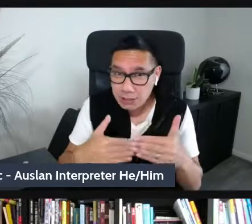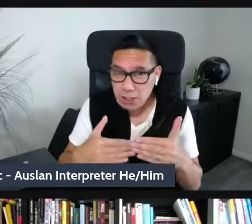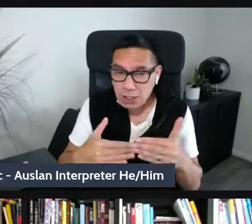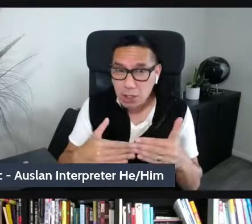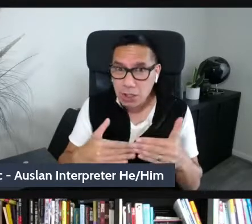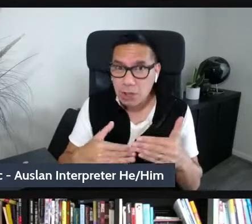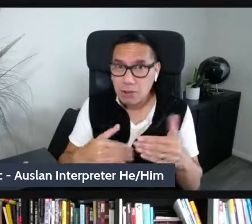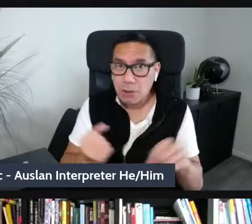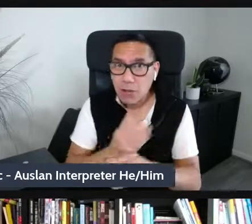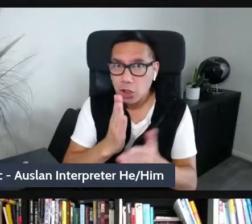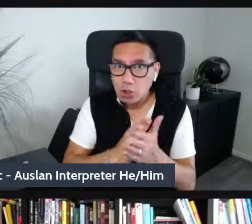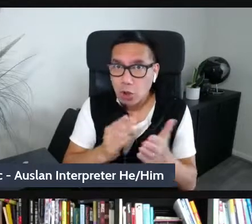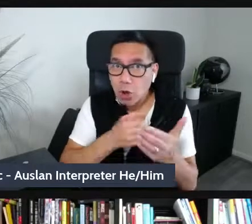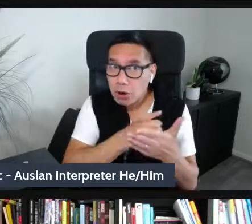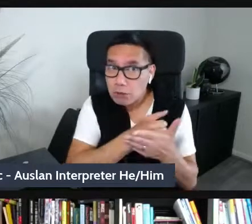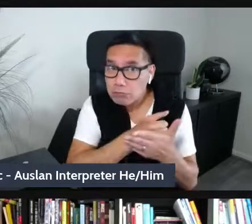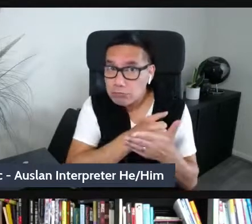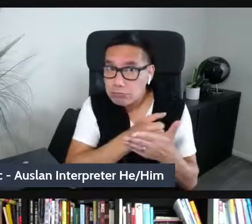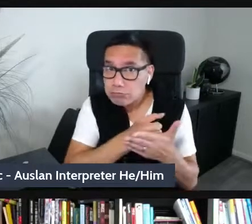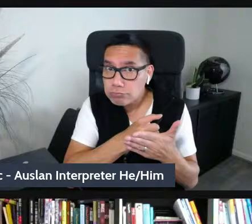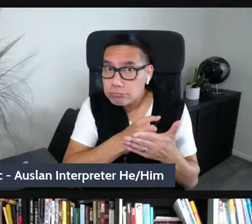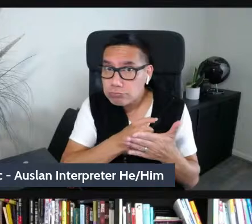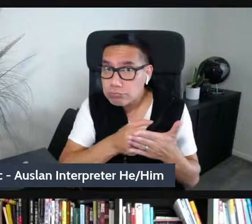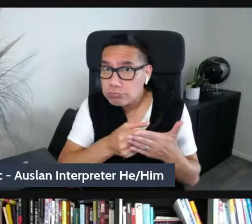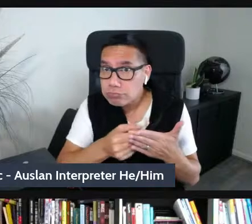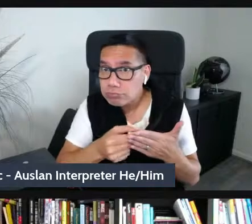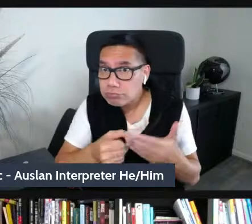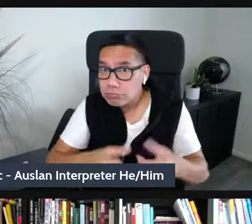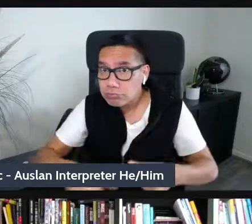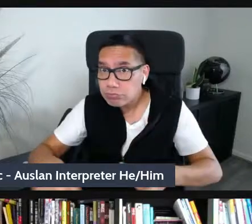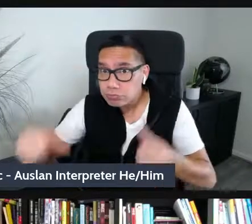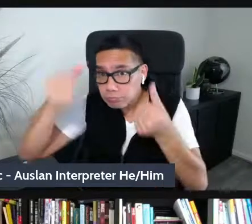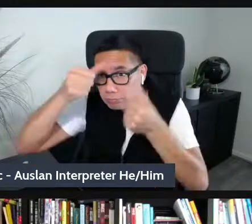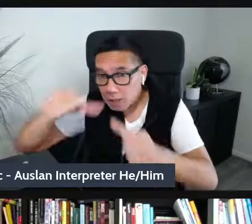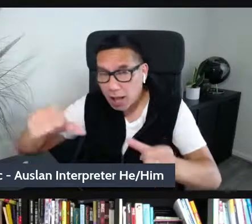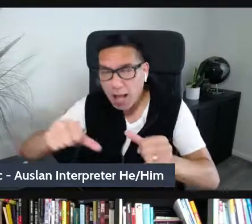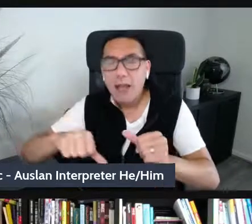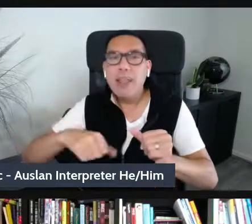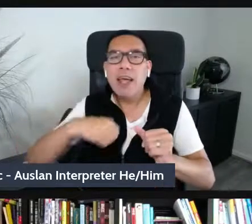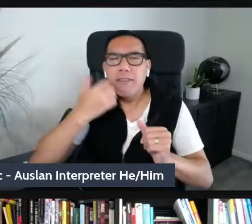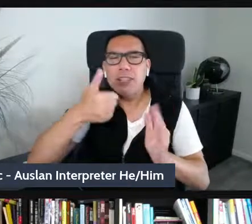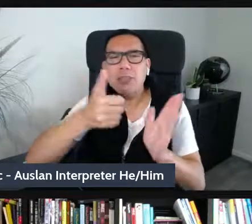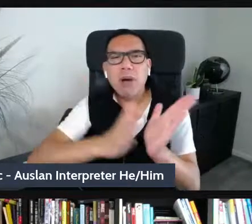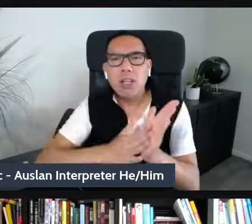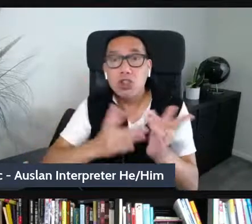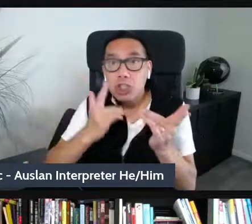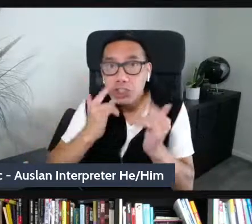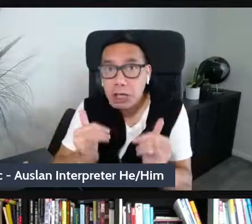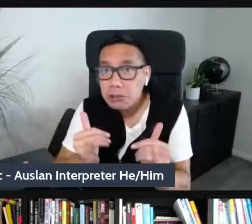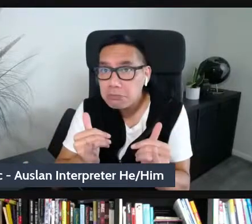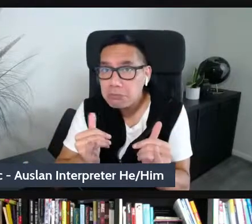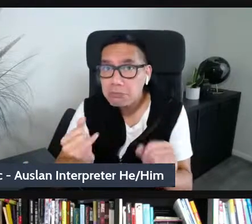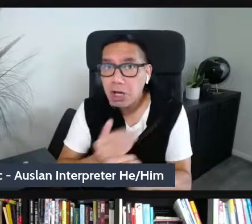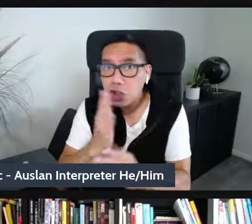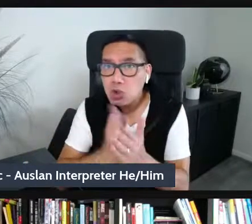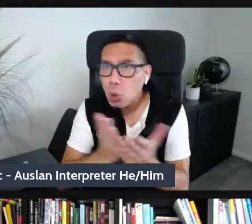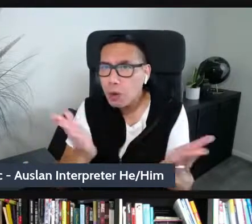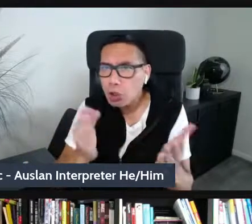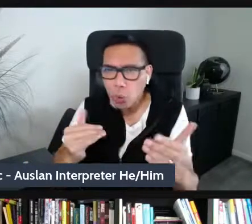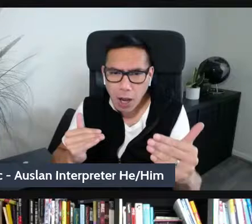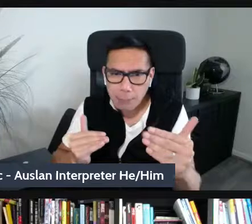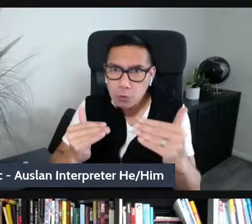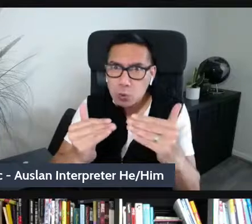at. And then for the last 6 months, it's all just about monthly check-ins to see where you're at. And